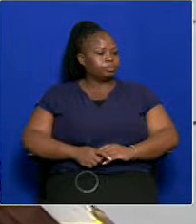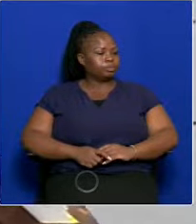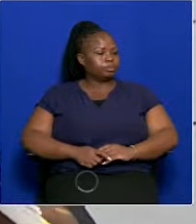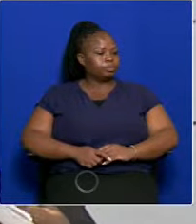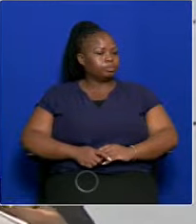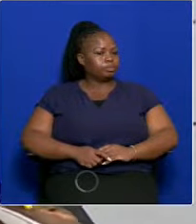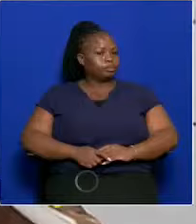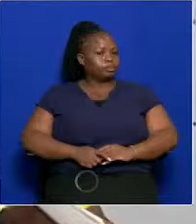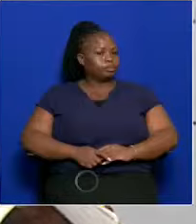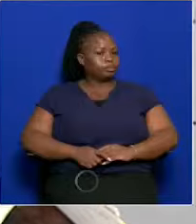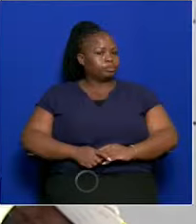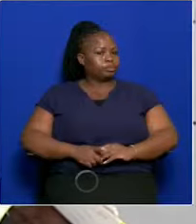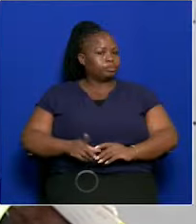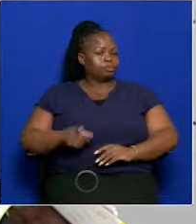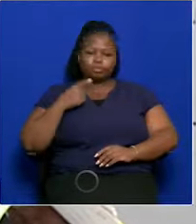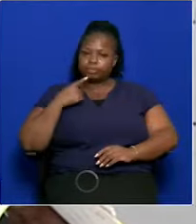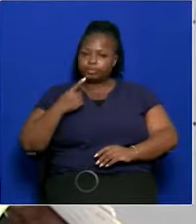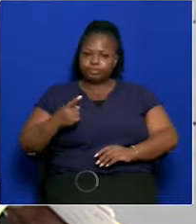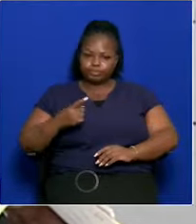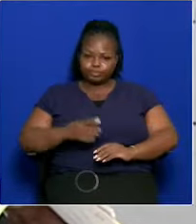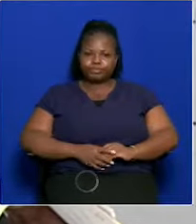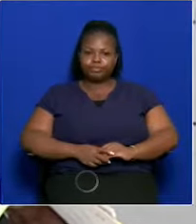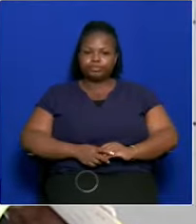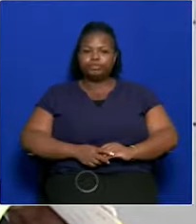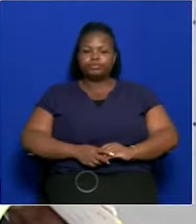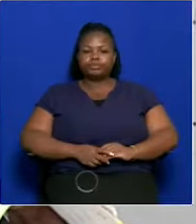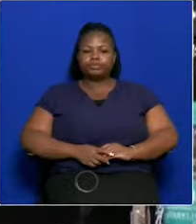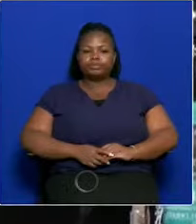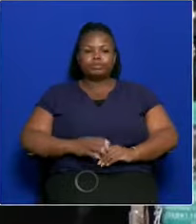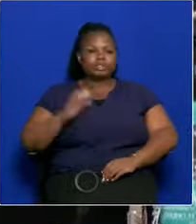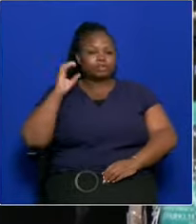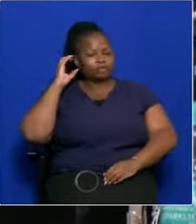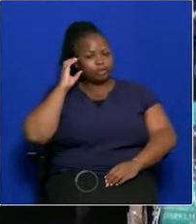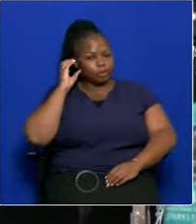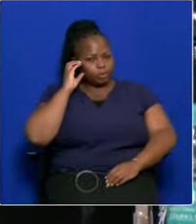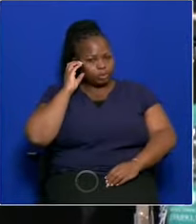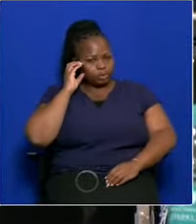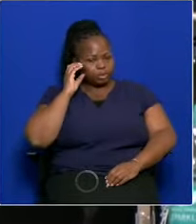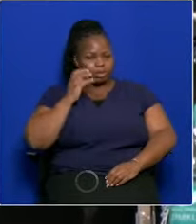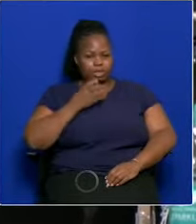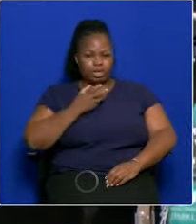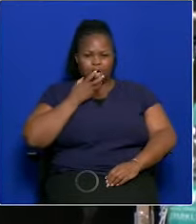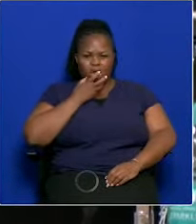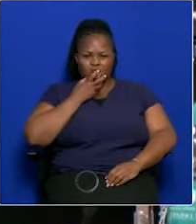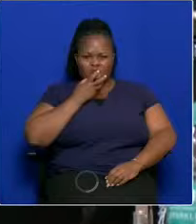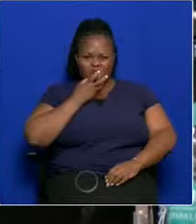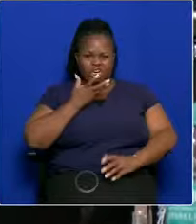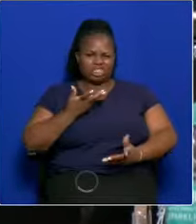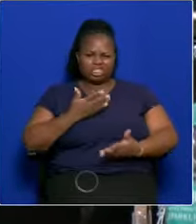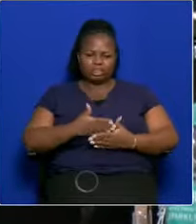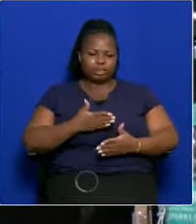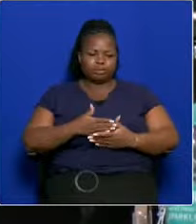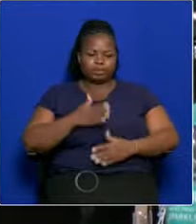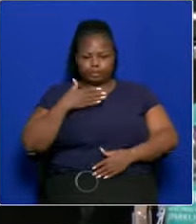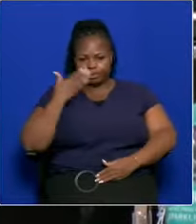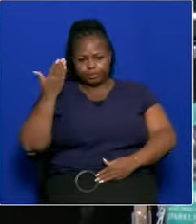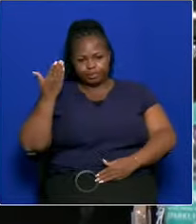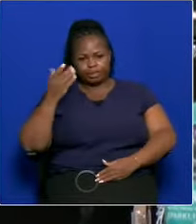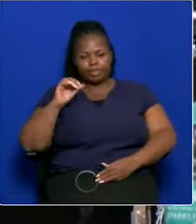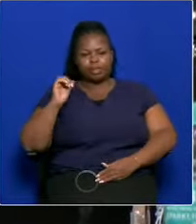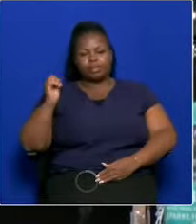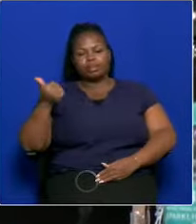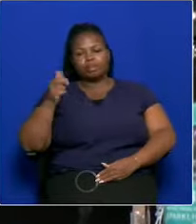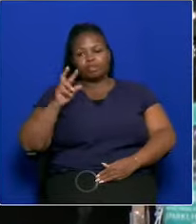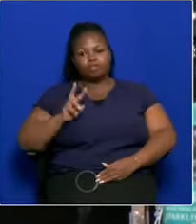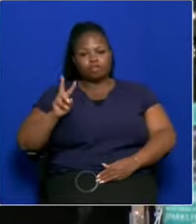You say there that the phone overheated and lost functionality, and then you proceeded to go to Vodacom for